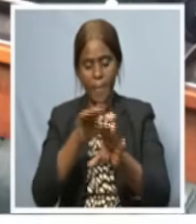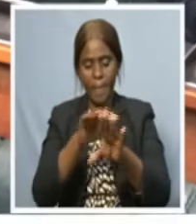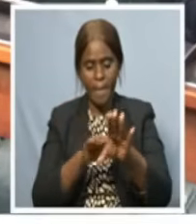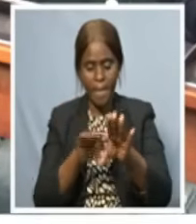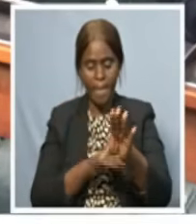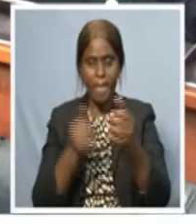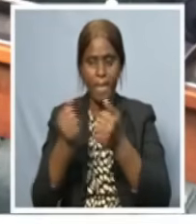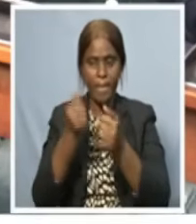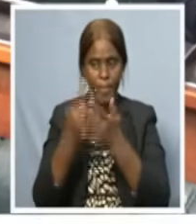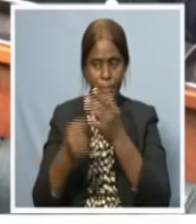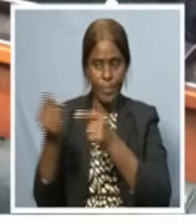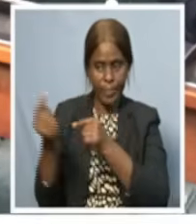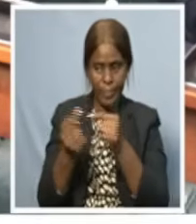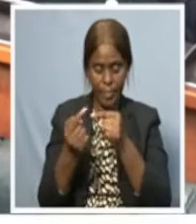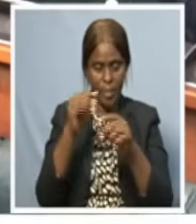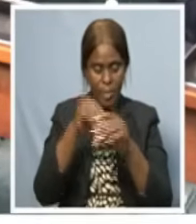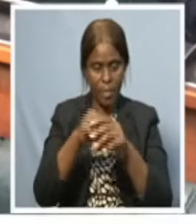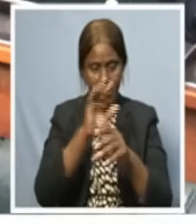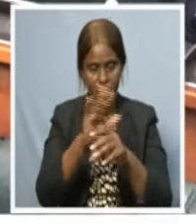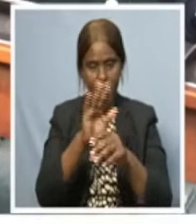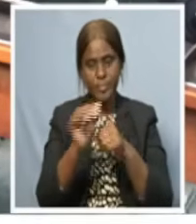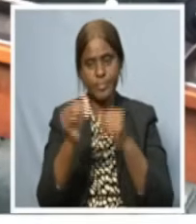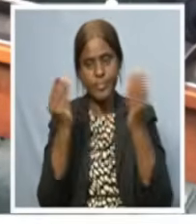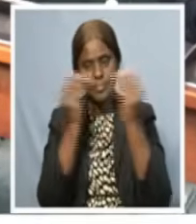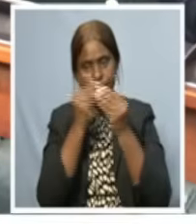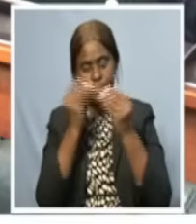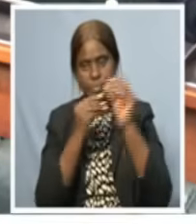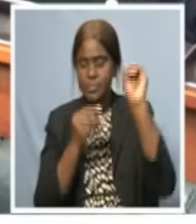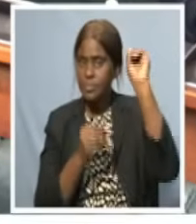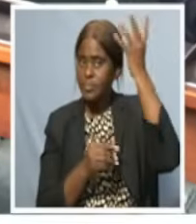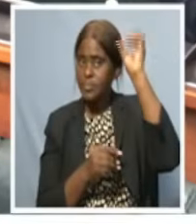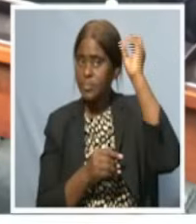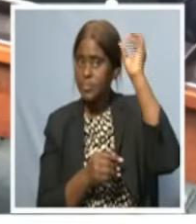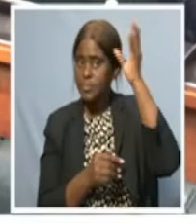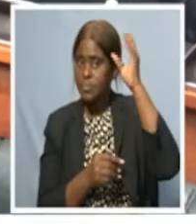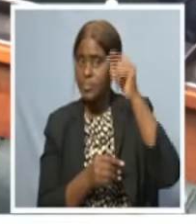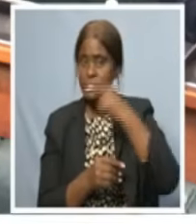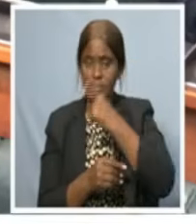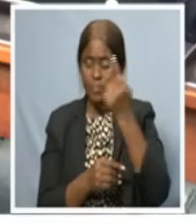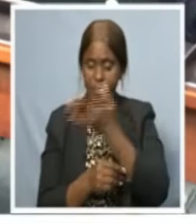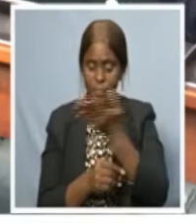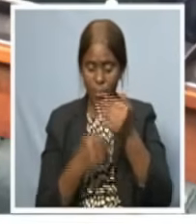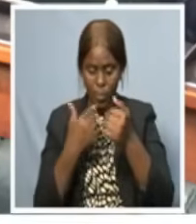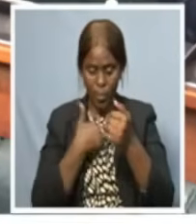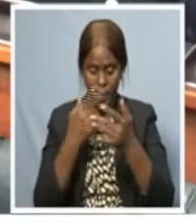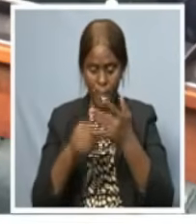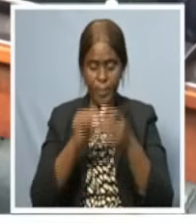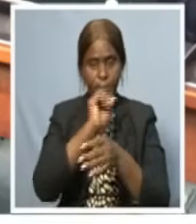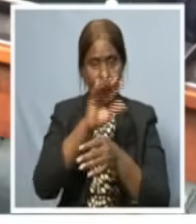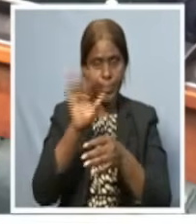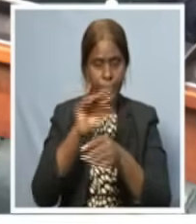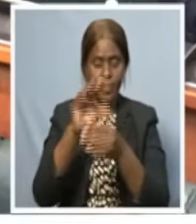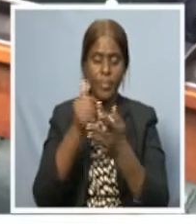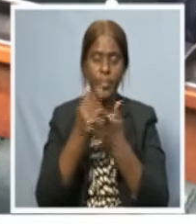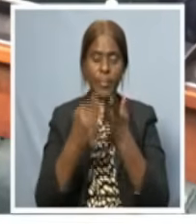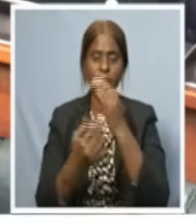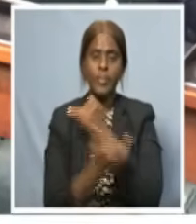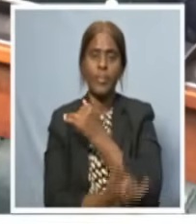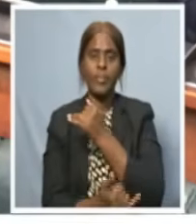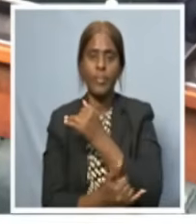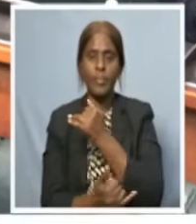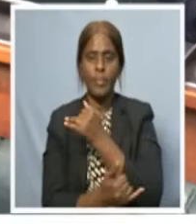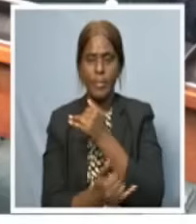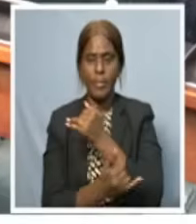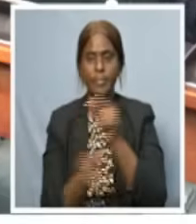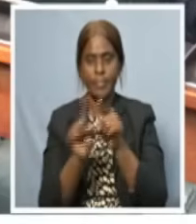of vehicles that are coming, including state-of-the-art ambulances. Some of these will have to be distributed across the